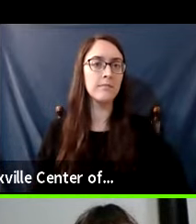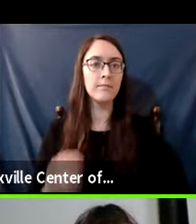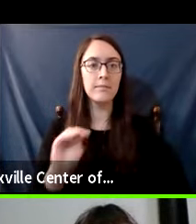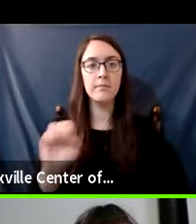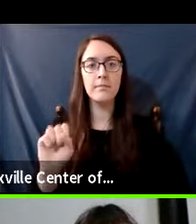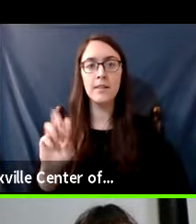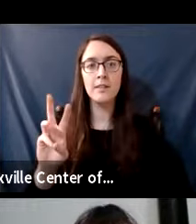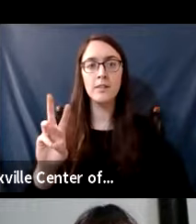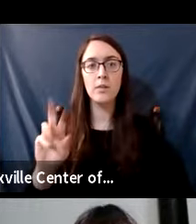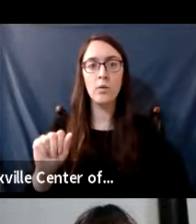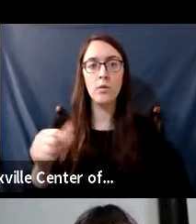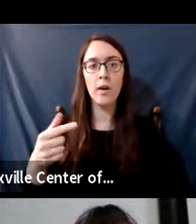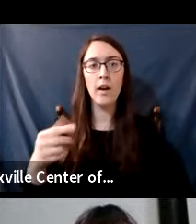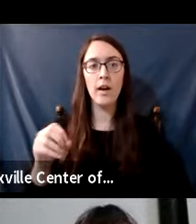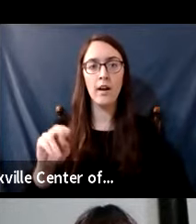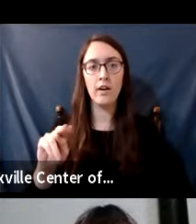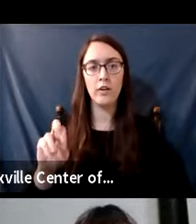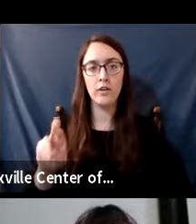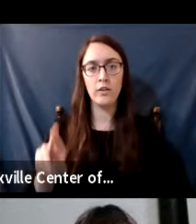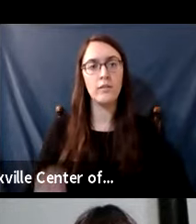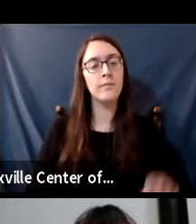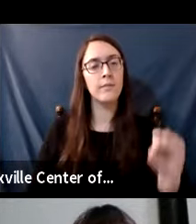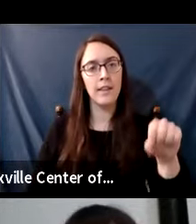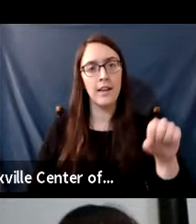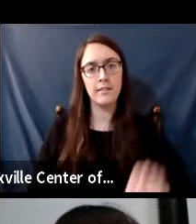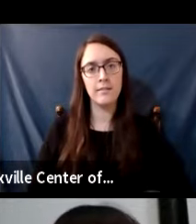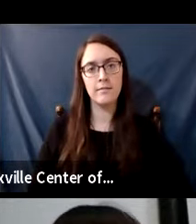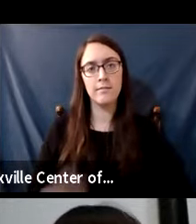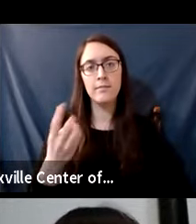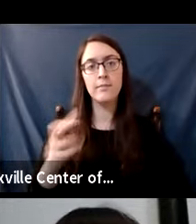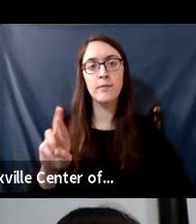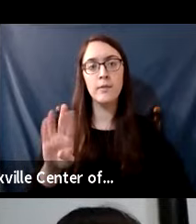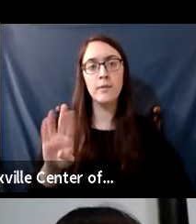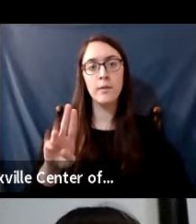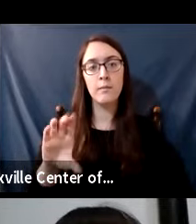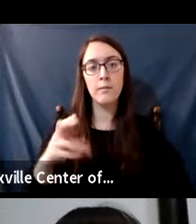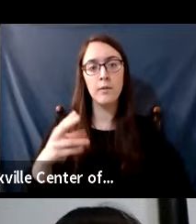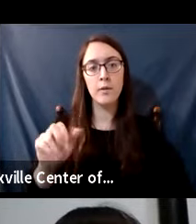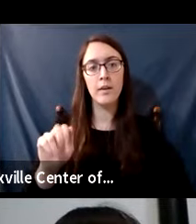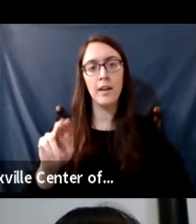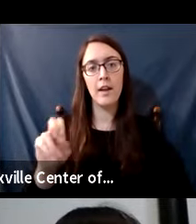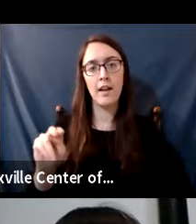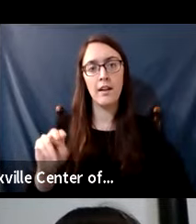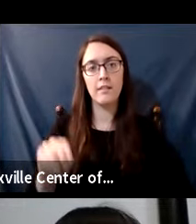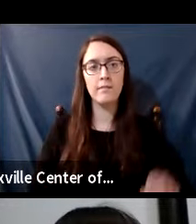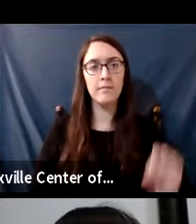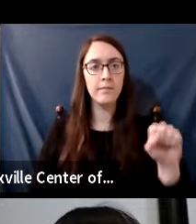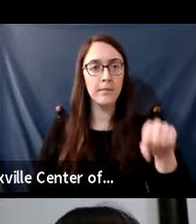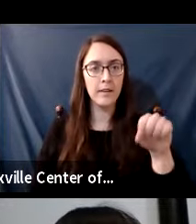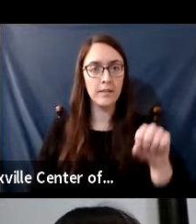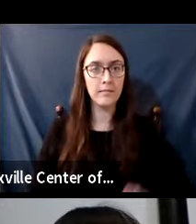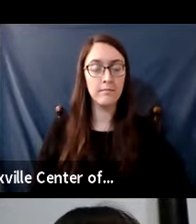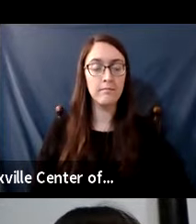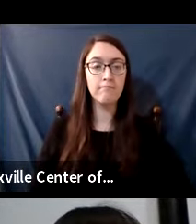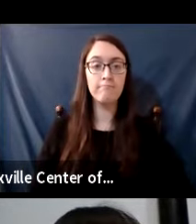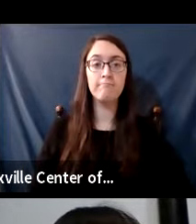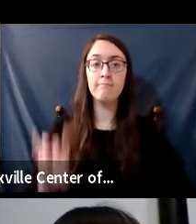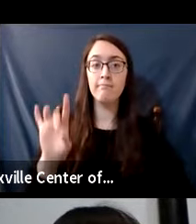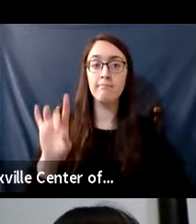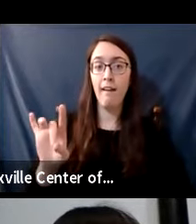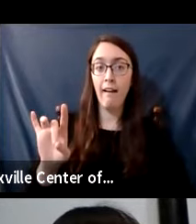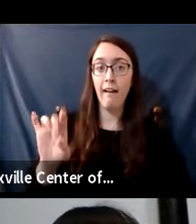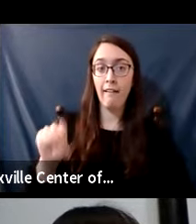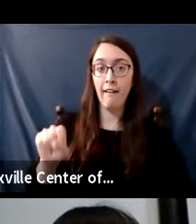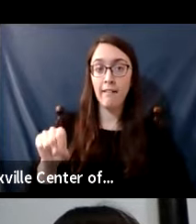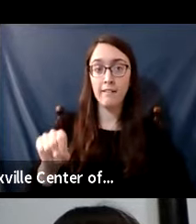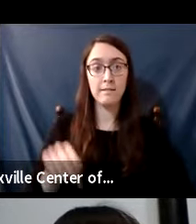Wagner, Yes. Dr. Buchanan. Yes. That would be 8 yeses and 1